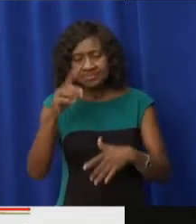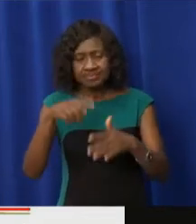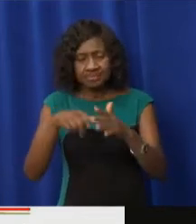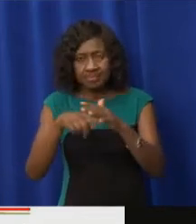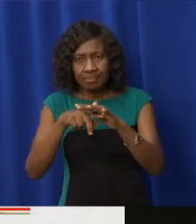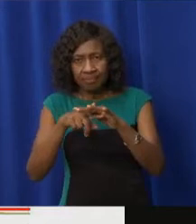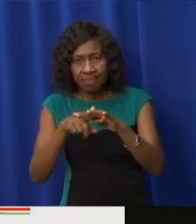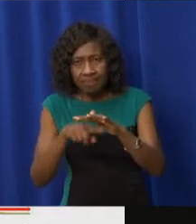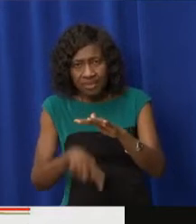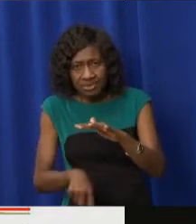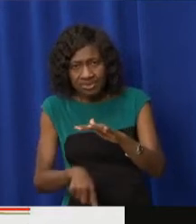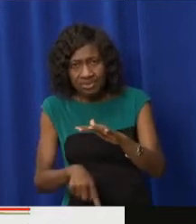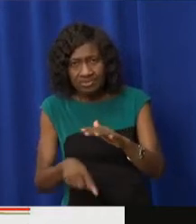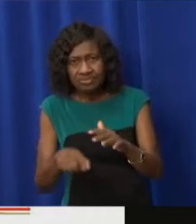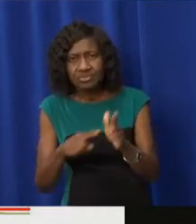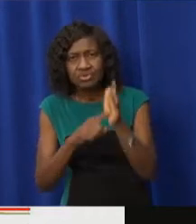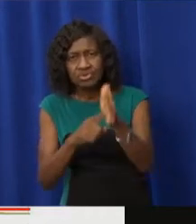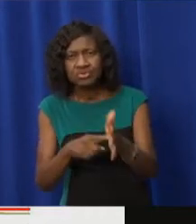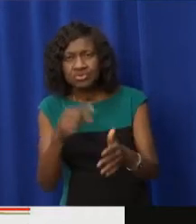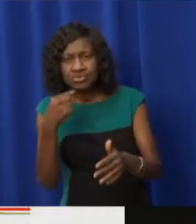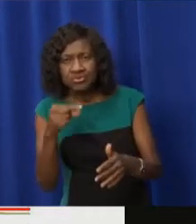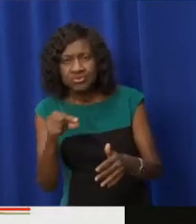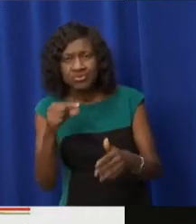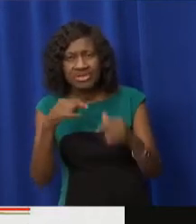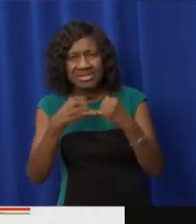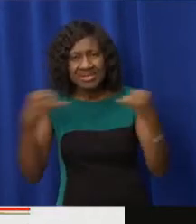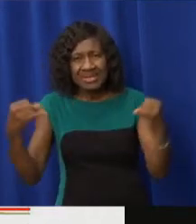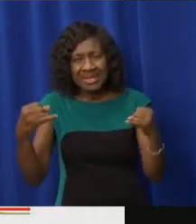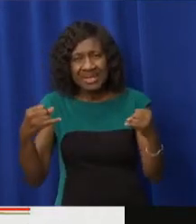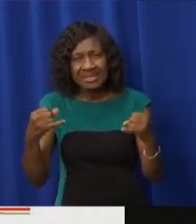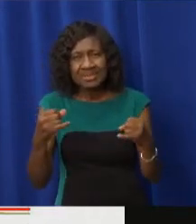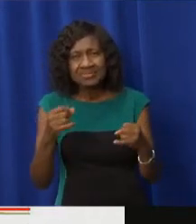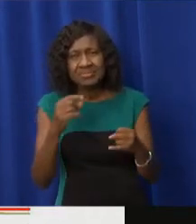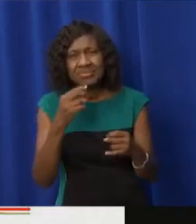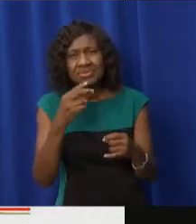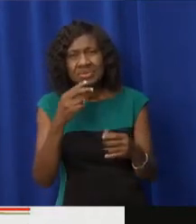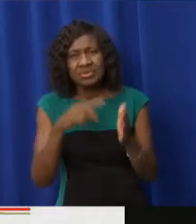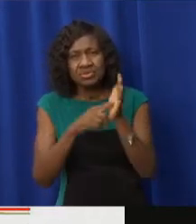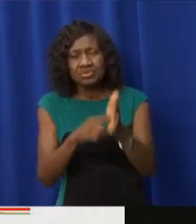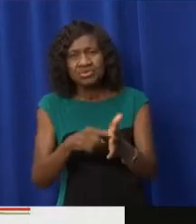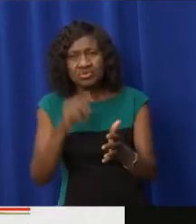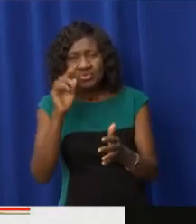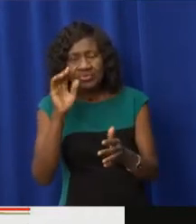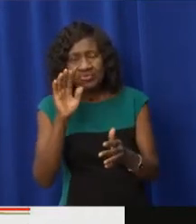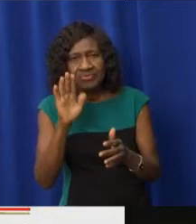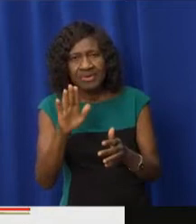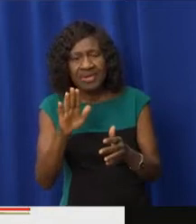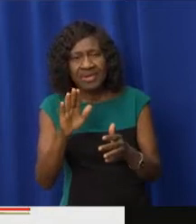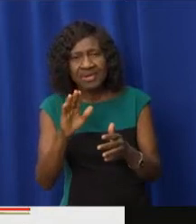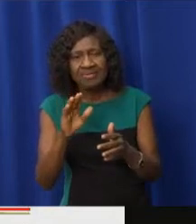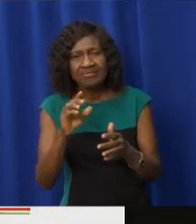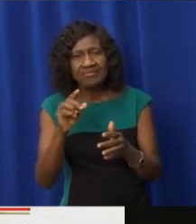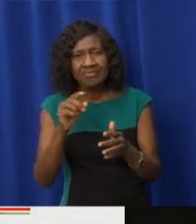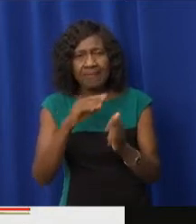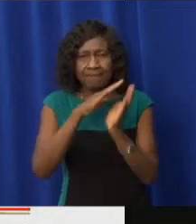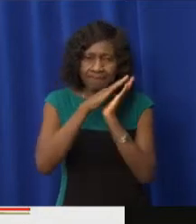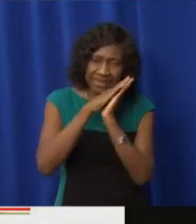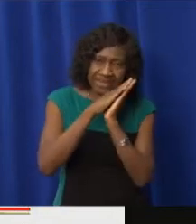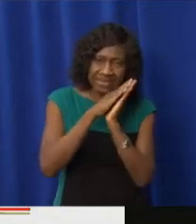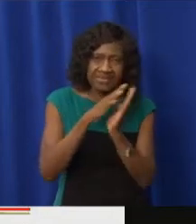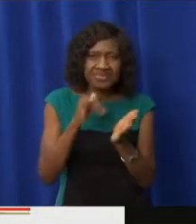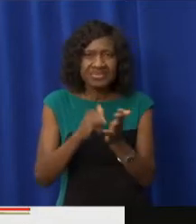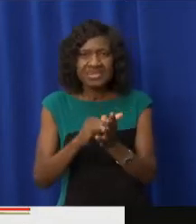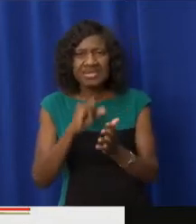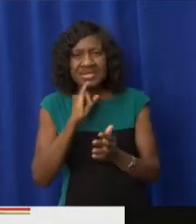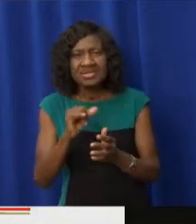see that that green line shows a peak only at 5 intensive care beds per 100,000 of the population. So that's with a lot